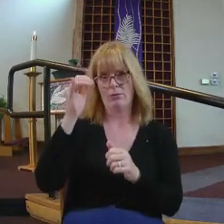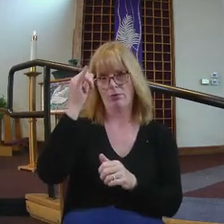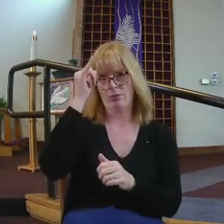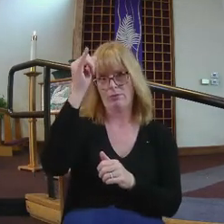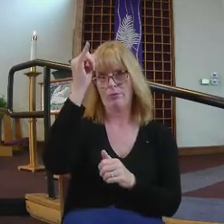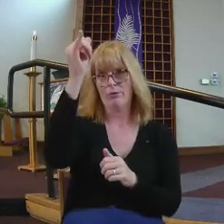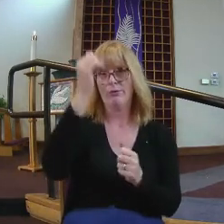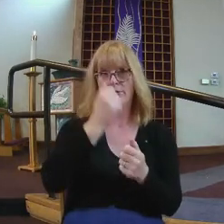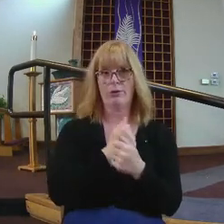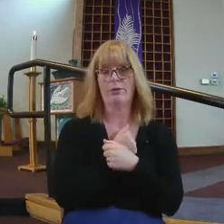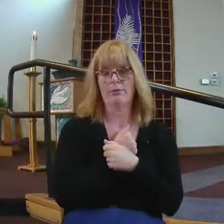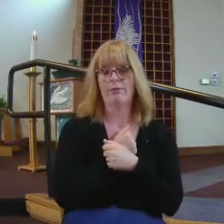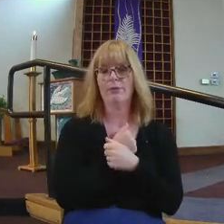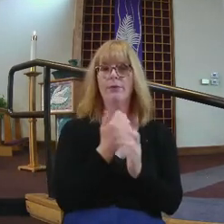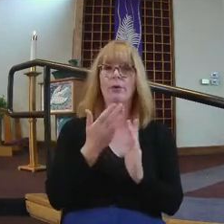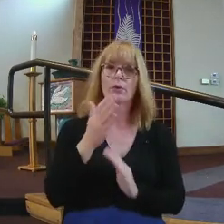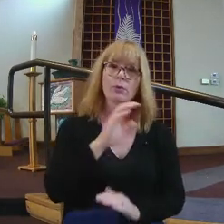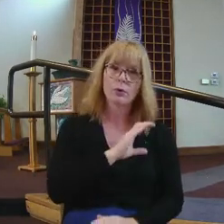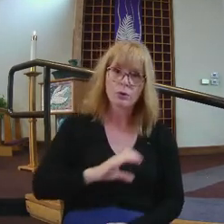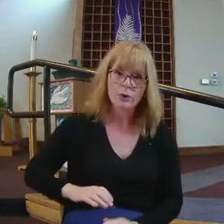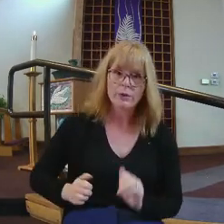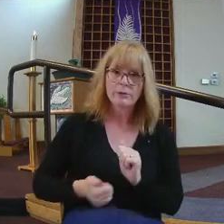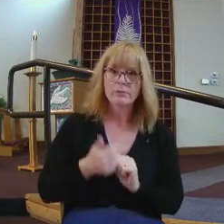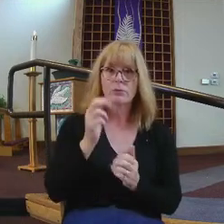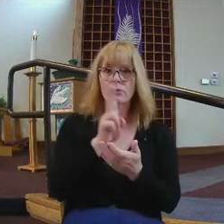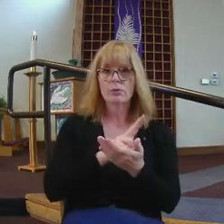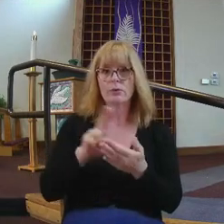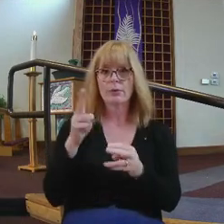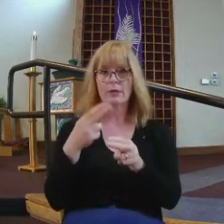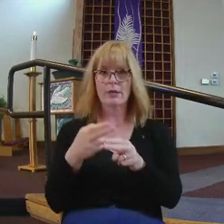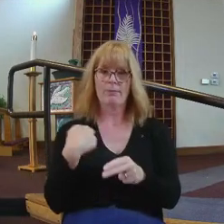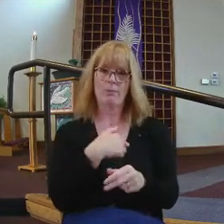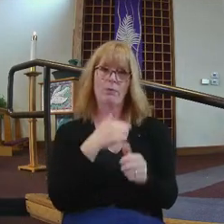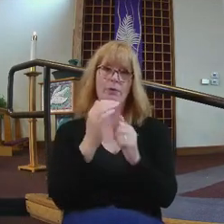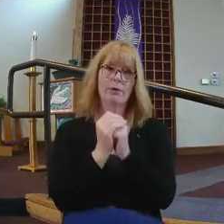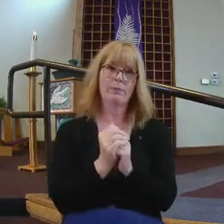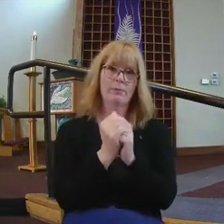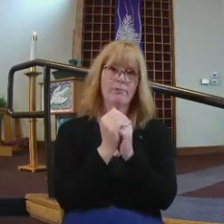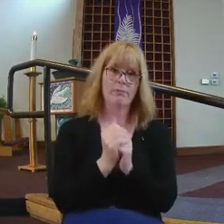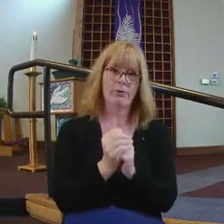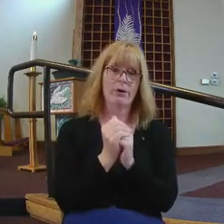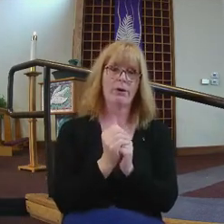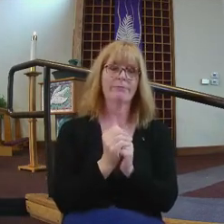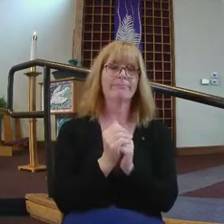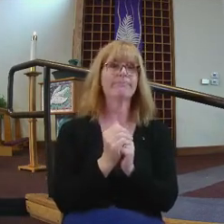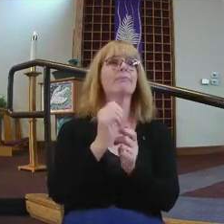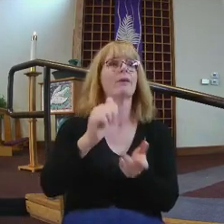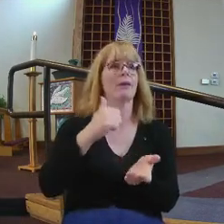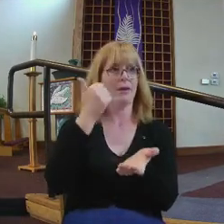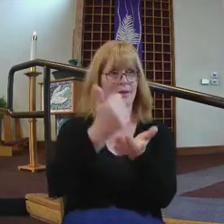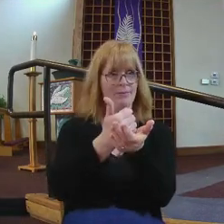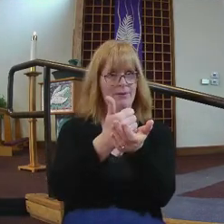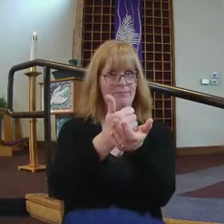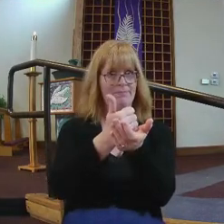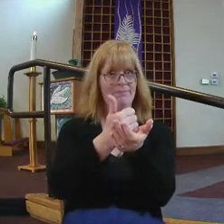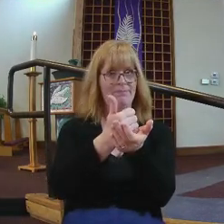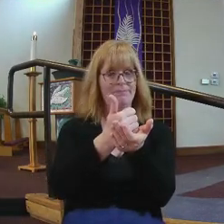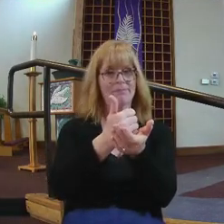love. Through Christ's most holy name we pray. And all God's people say.